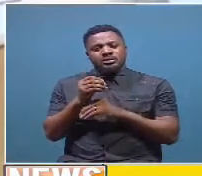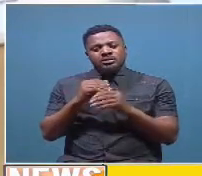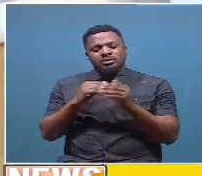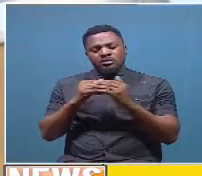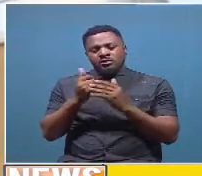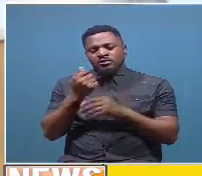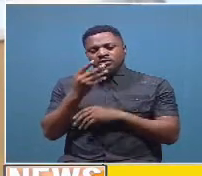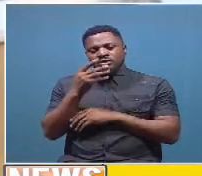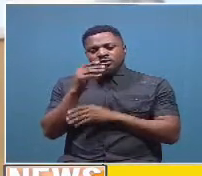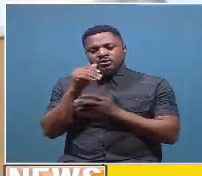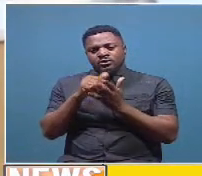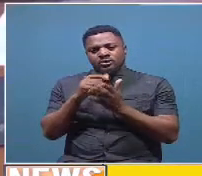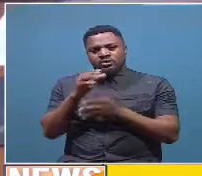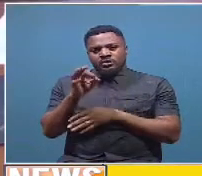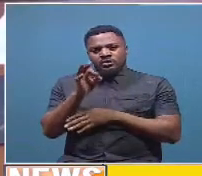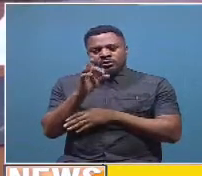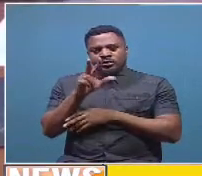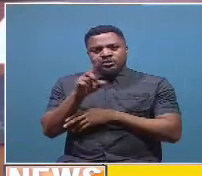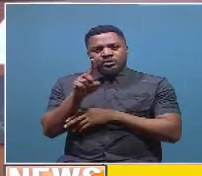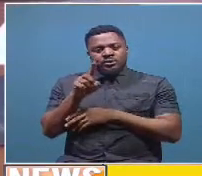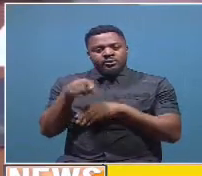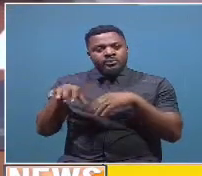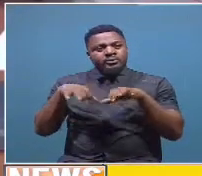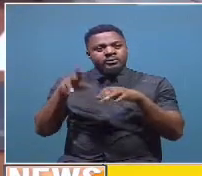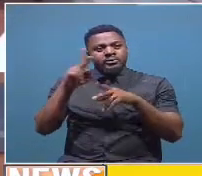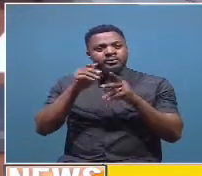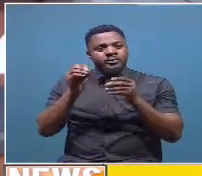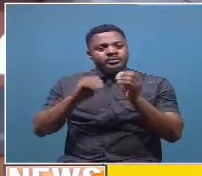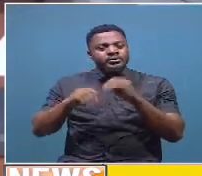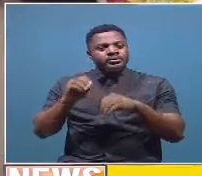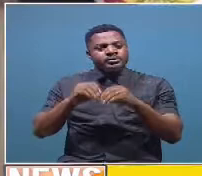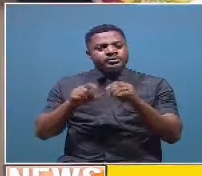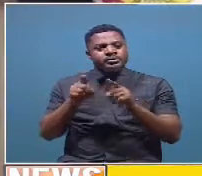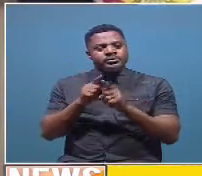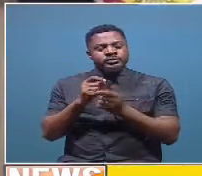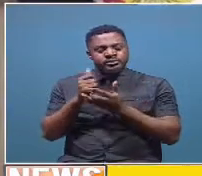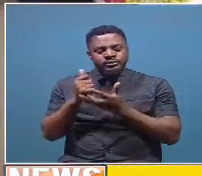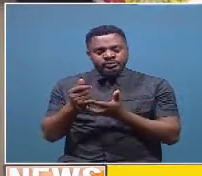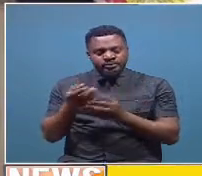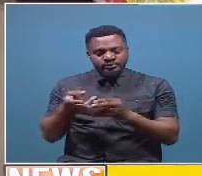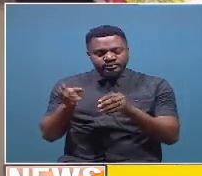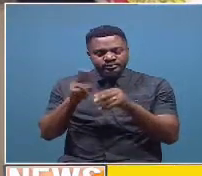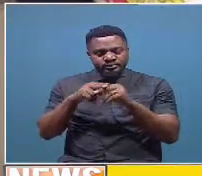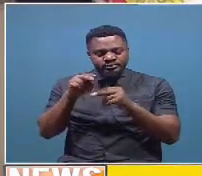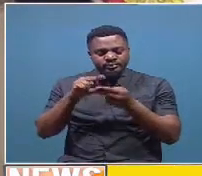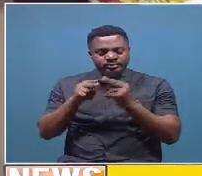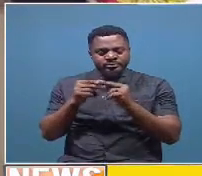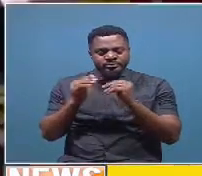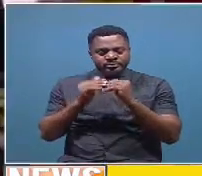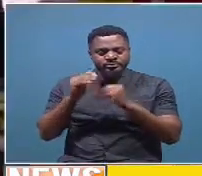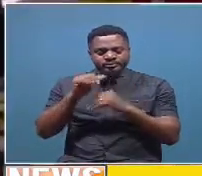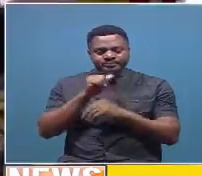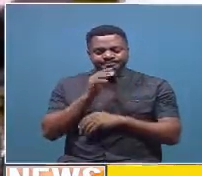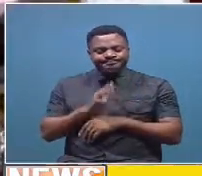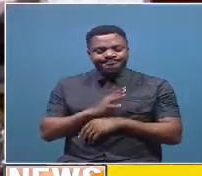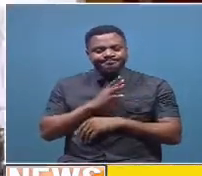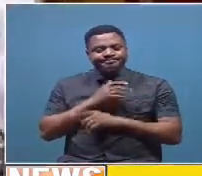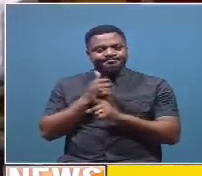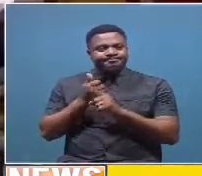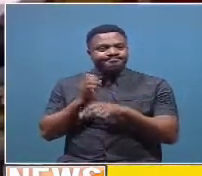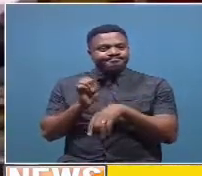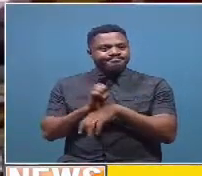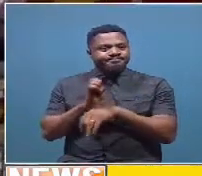of 14,931 active contributors. It was to help increase this number of informal and